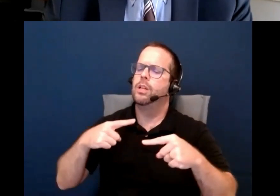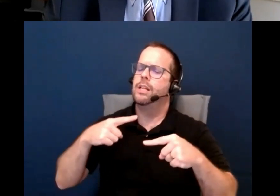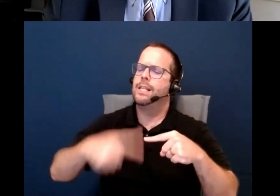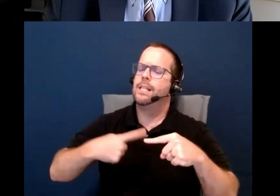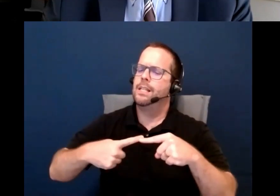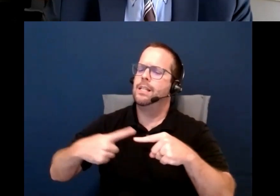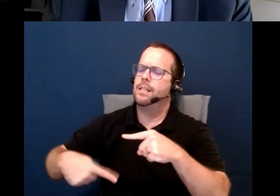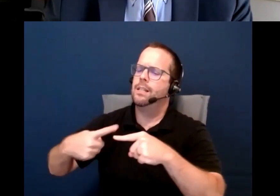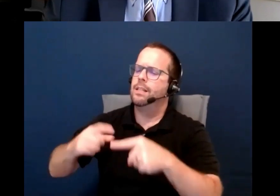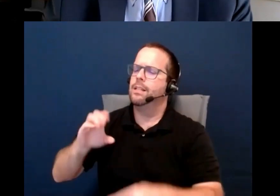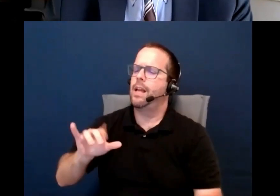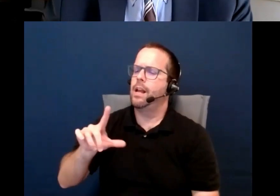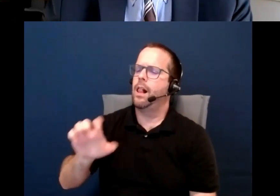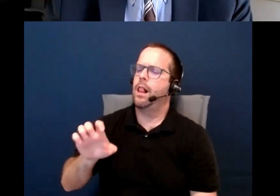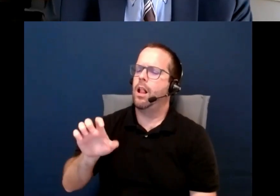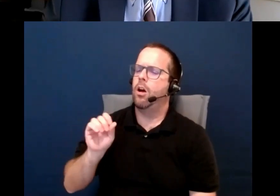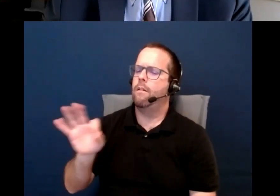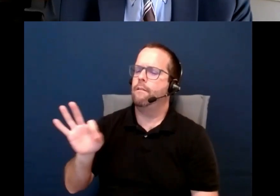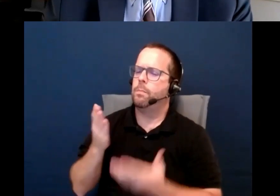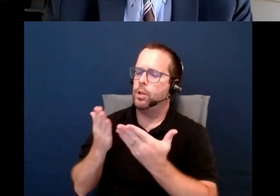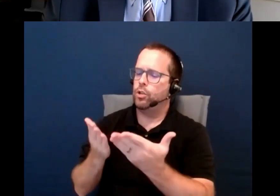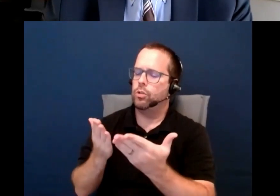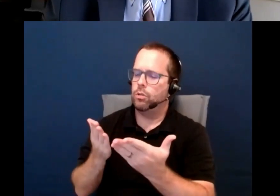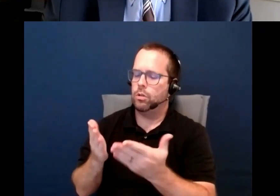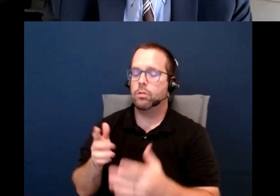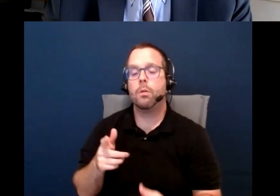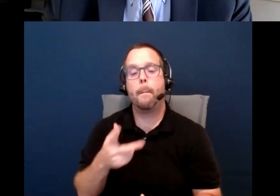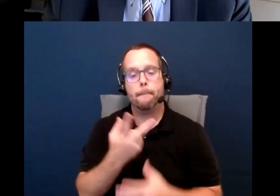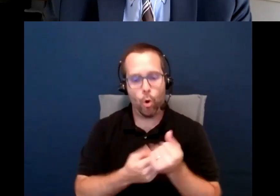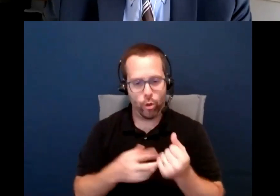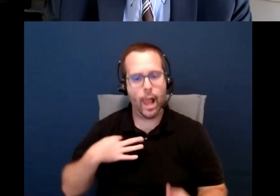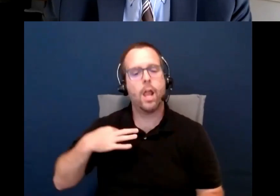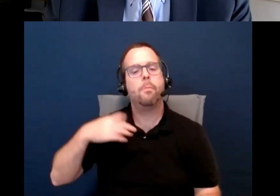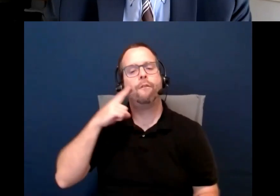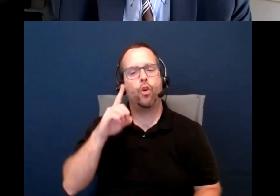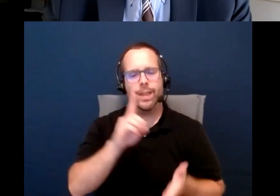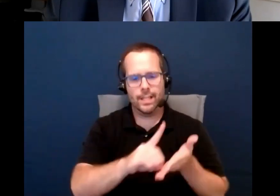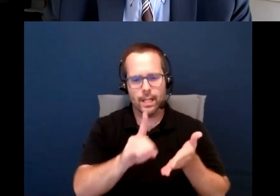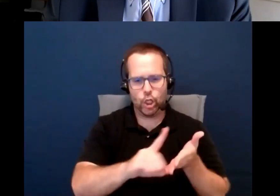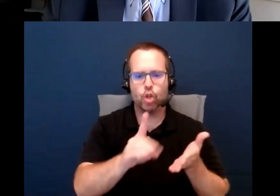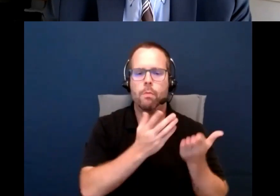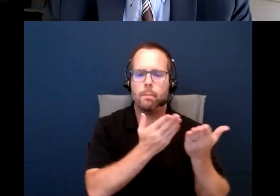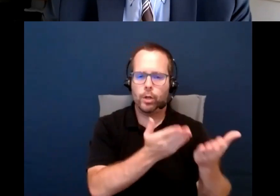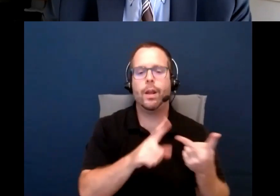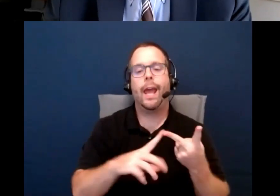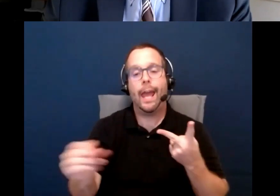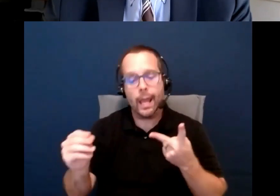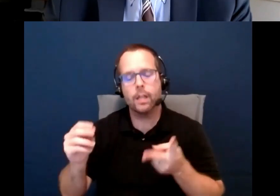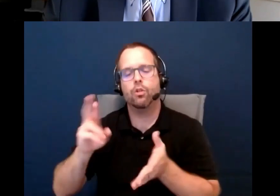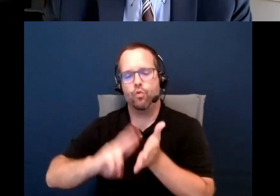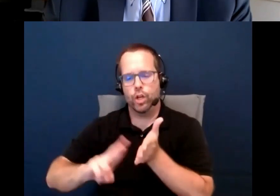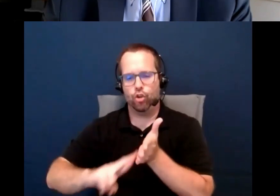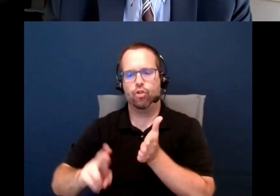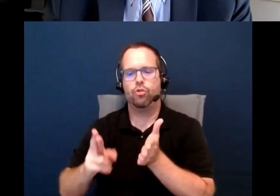are eligible for dissertation proposals or research proposals.